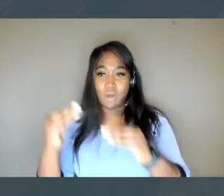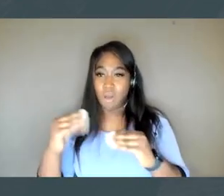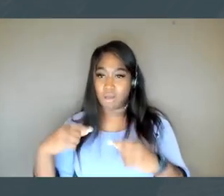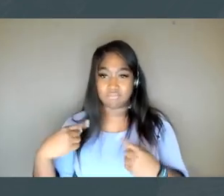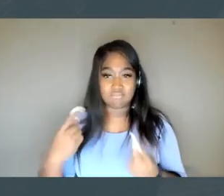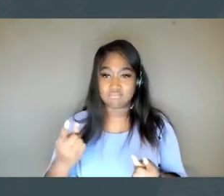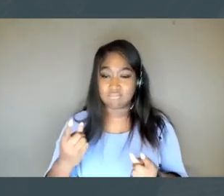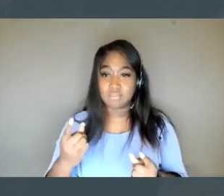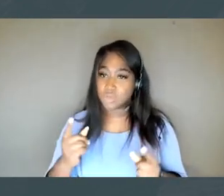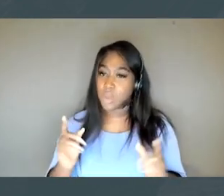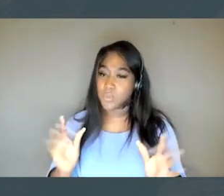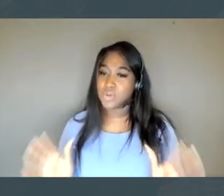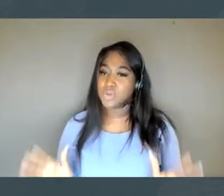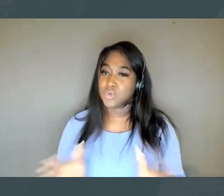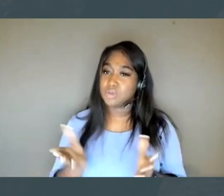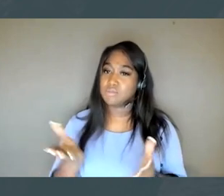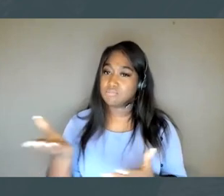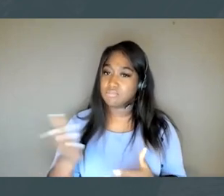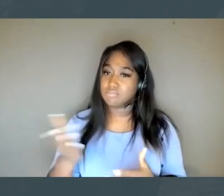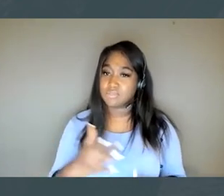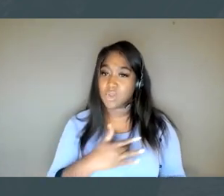them.